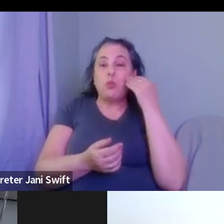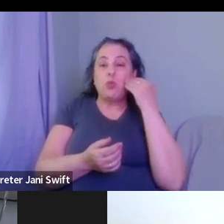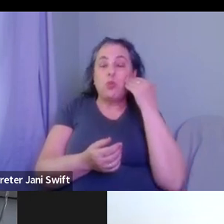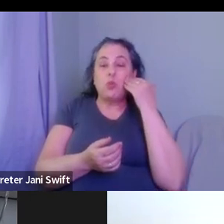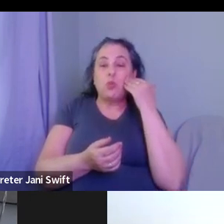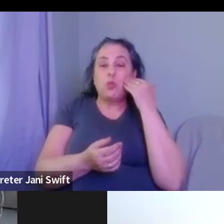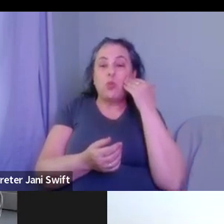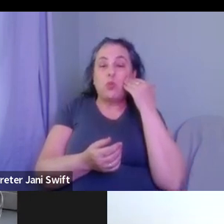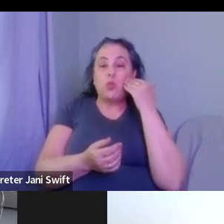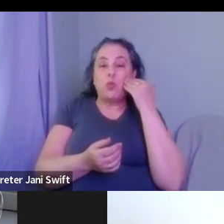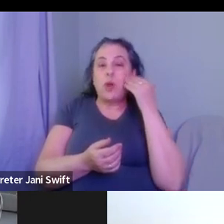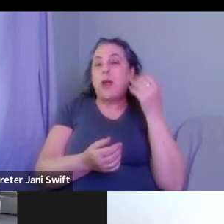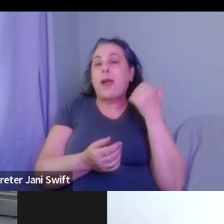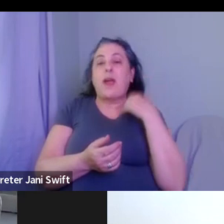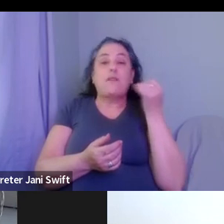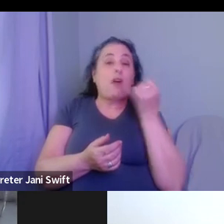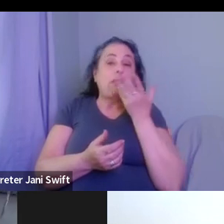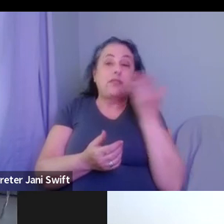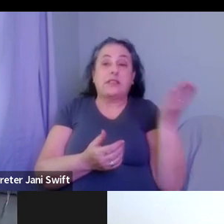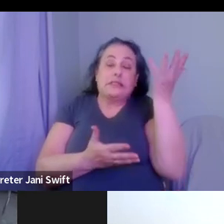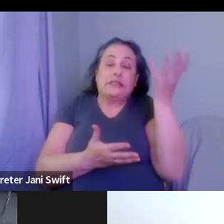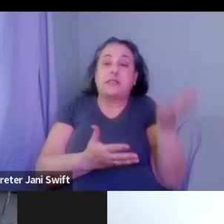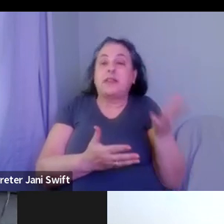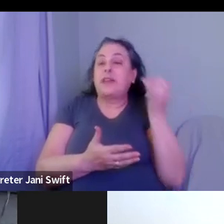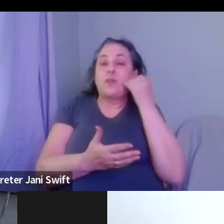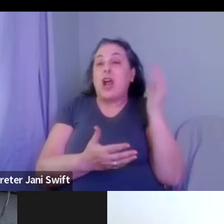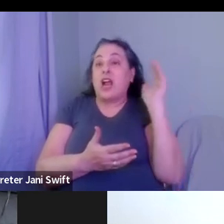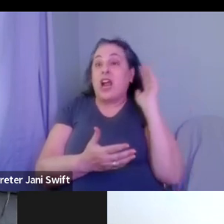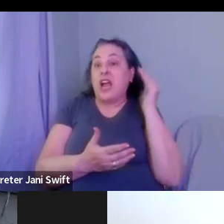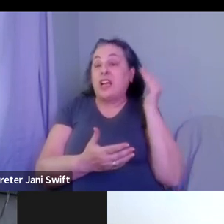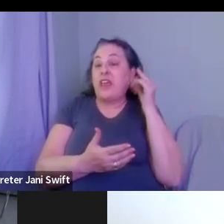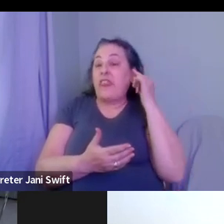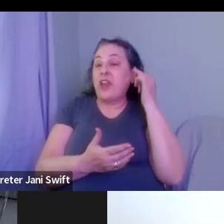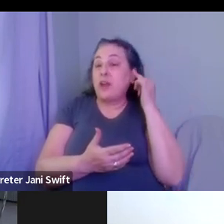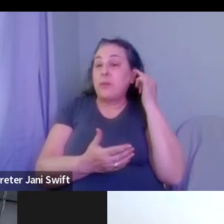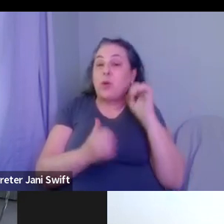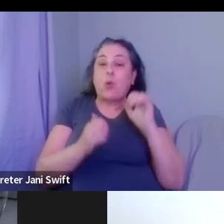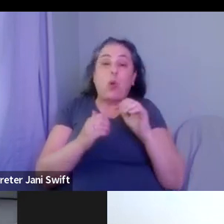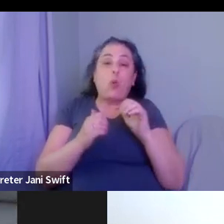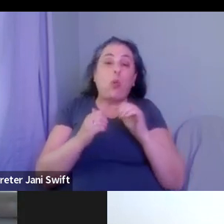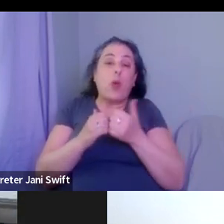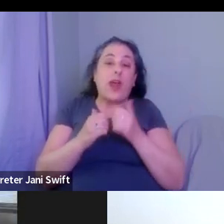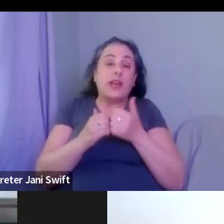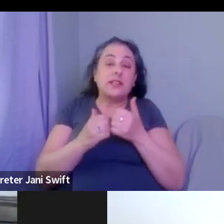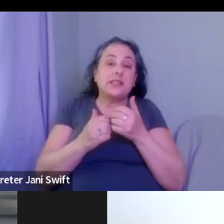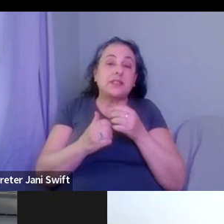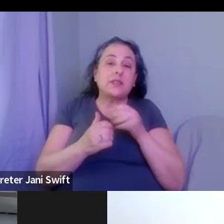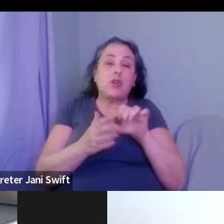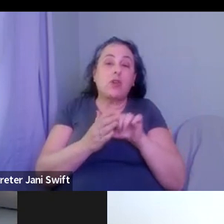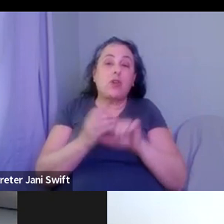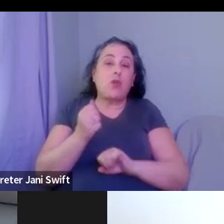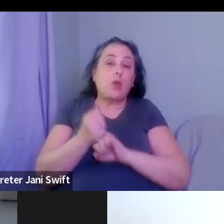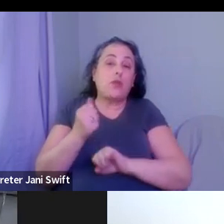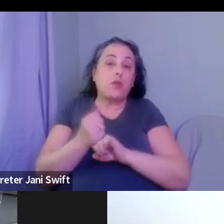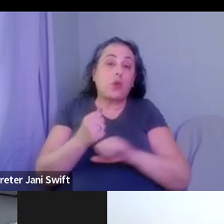we can have all of this, but if we're not like consciously like thinking about ways to like reinforce that social